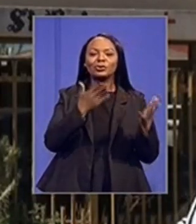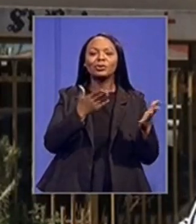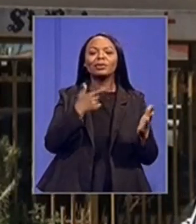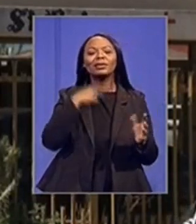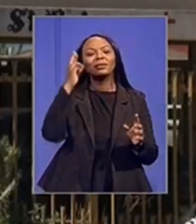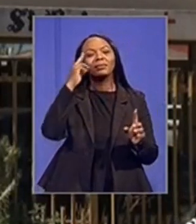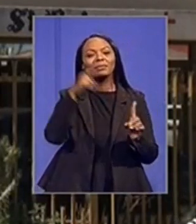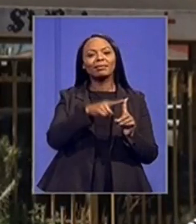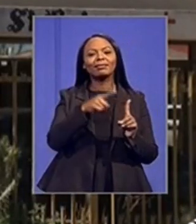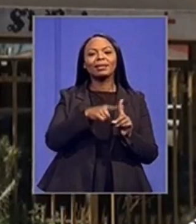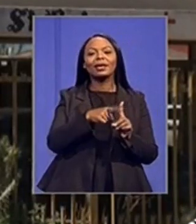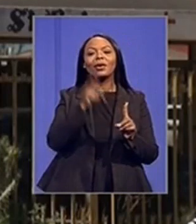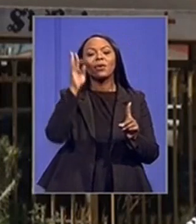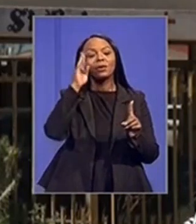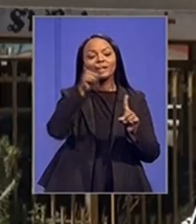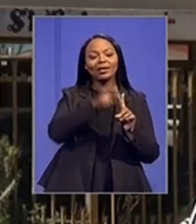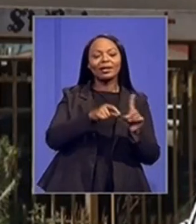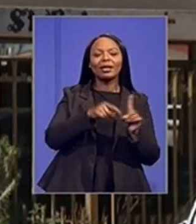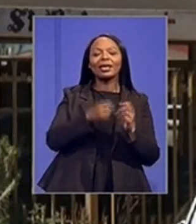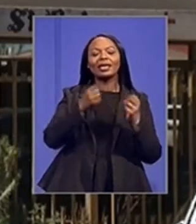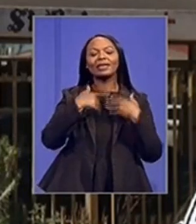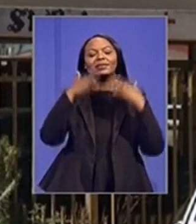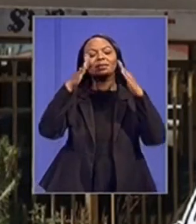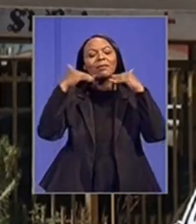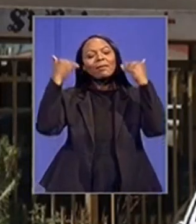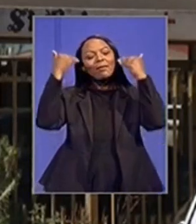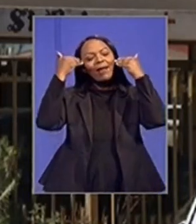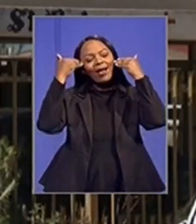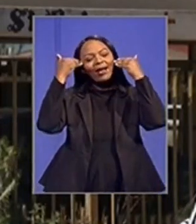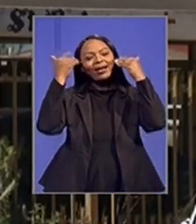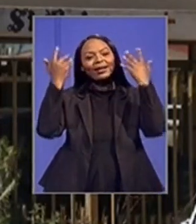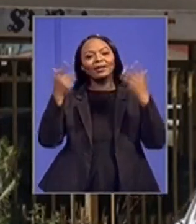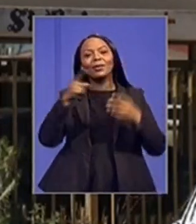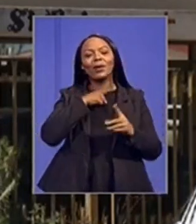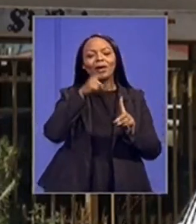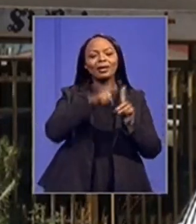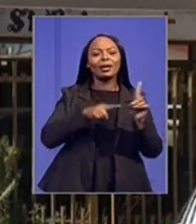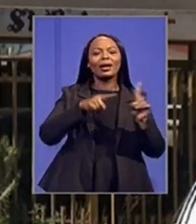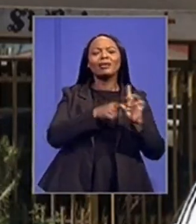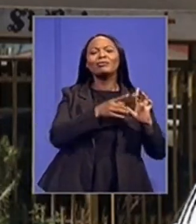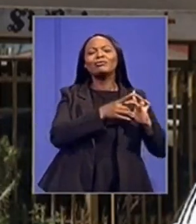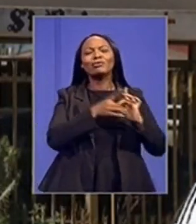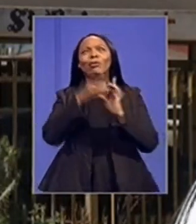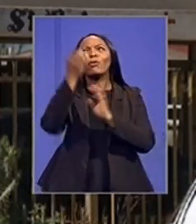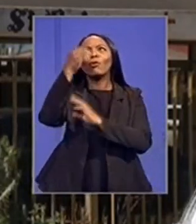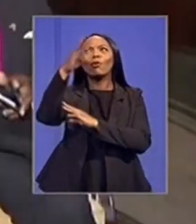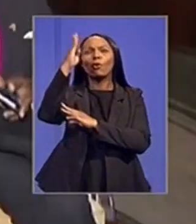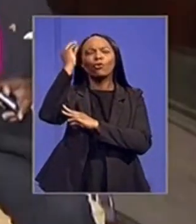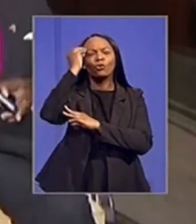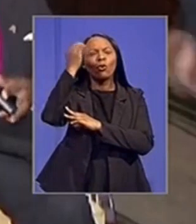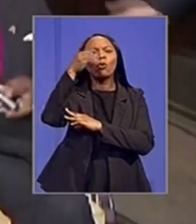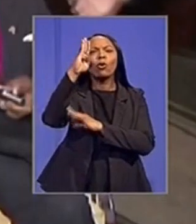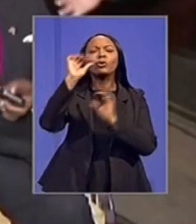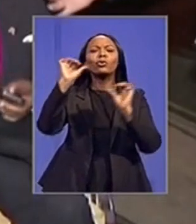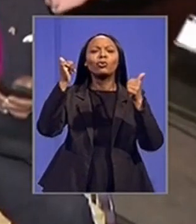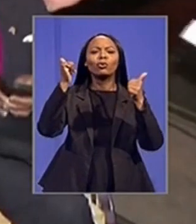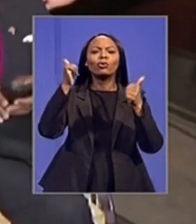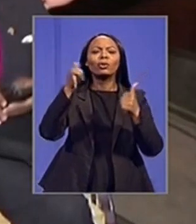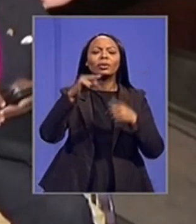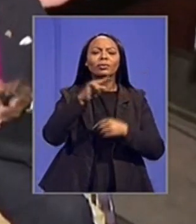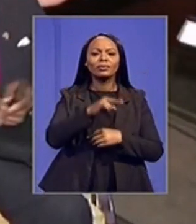ya khutla e etsa hore o re a motho ya tsibile modimo ya nang le modimo Seroki sile sa